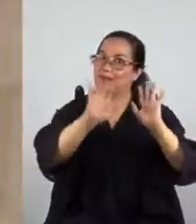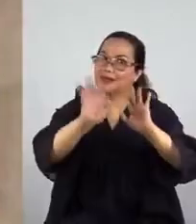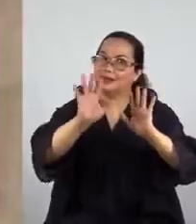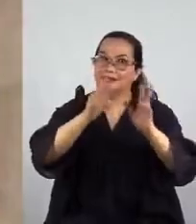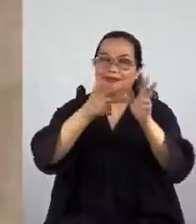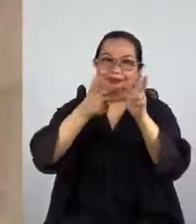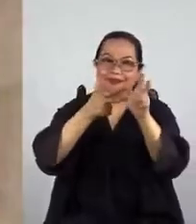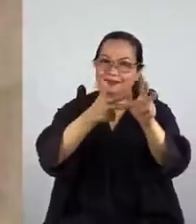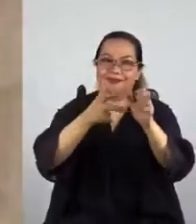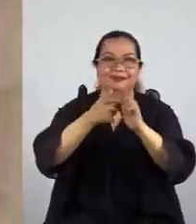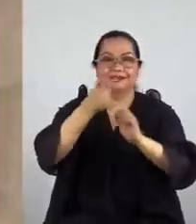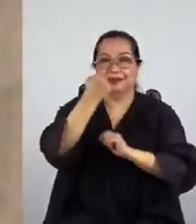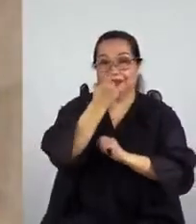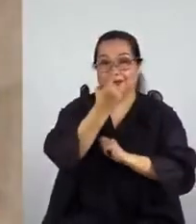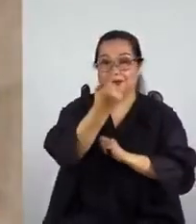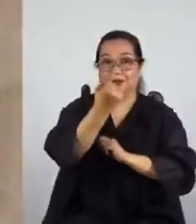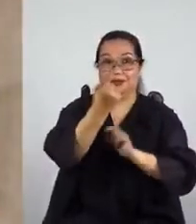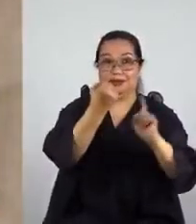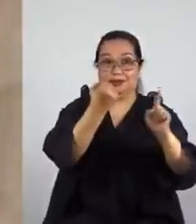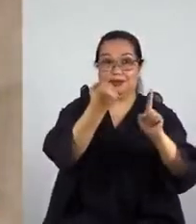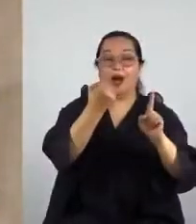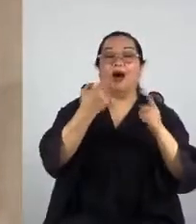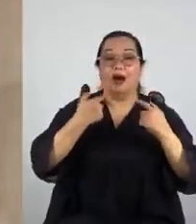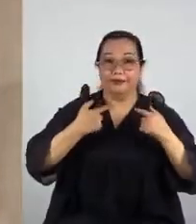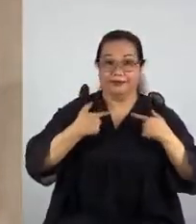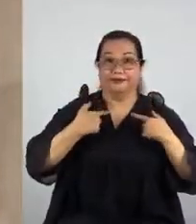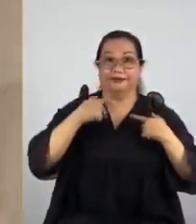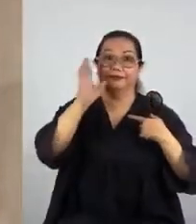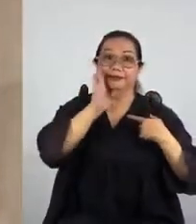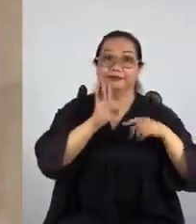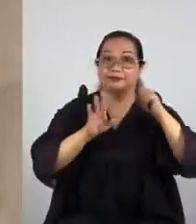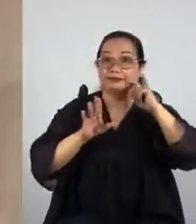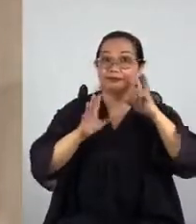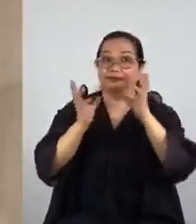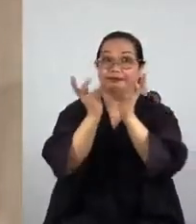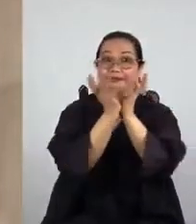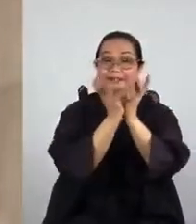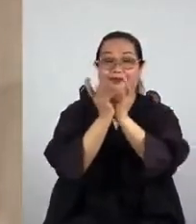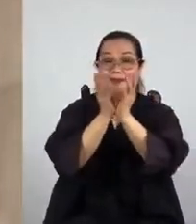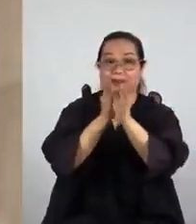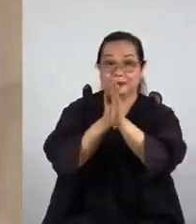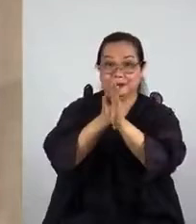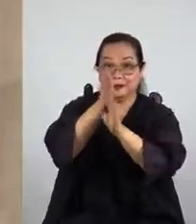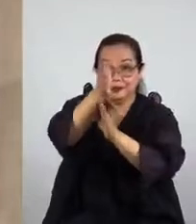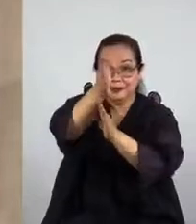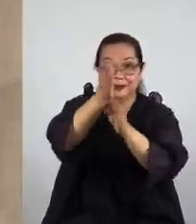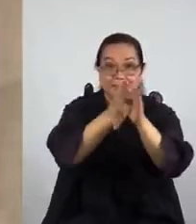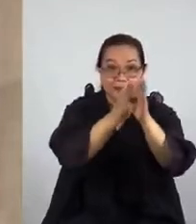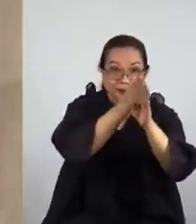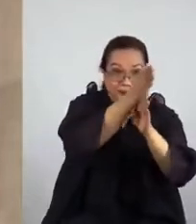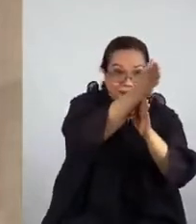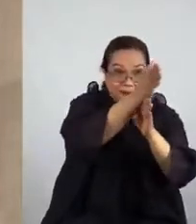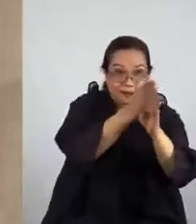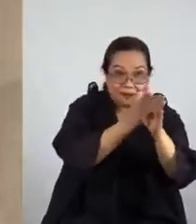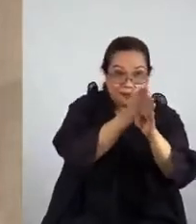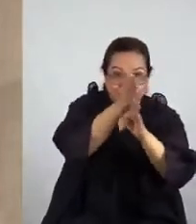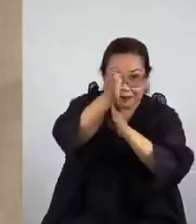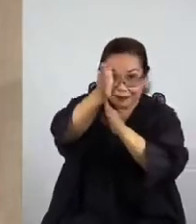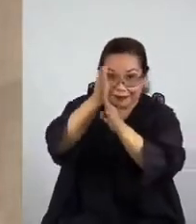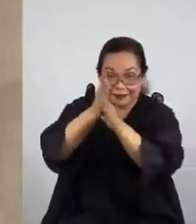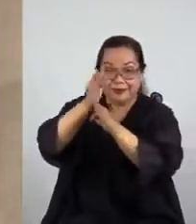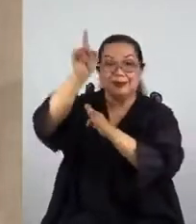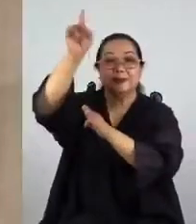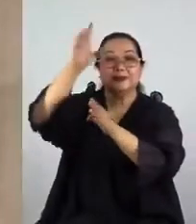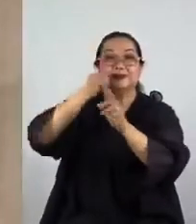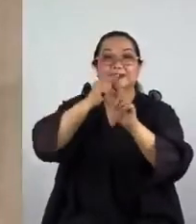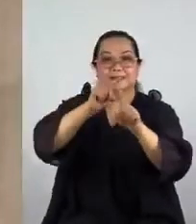alone. Even if we do have our own lanes, each of our lives ordained by God.